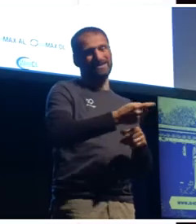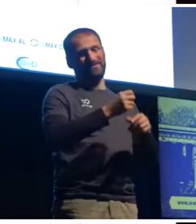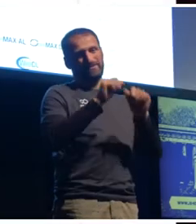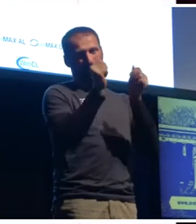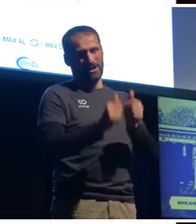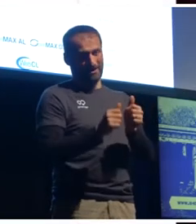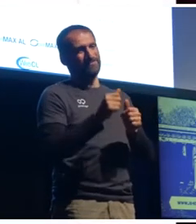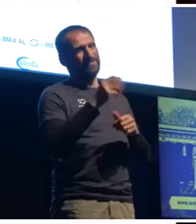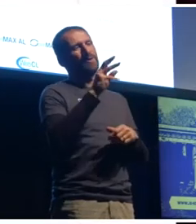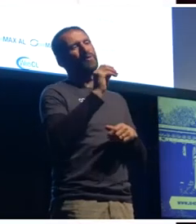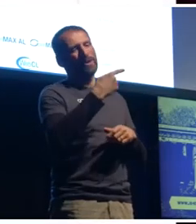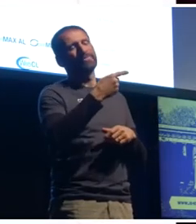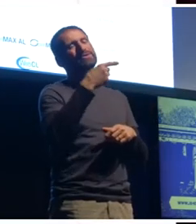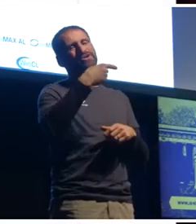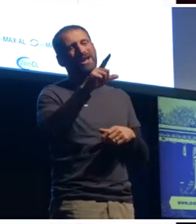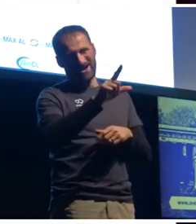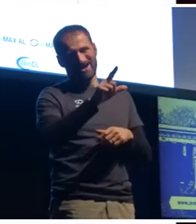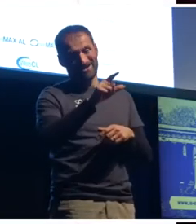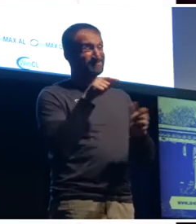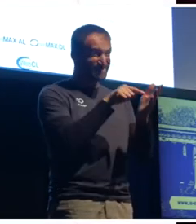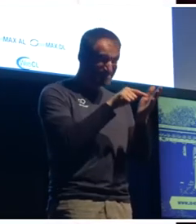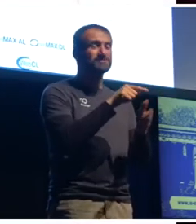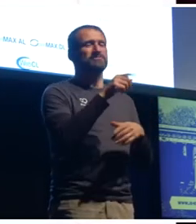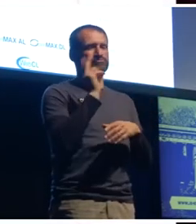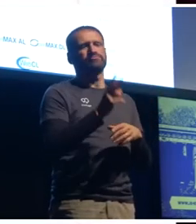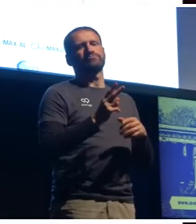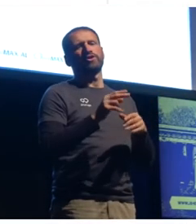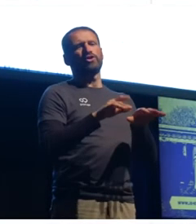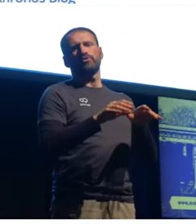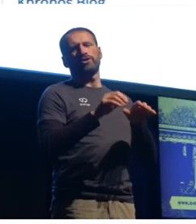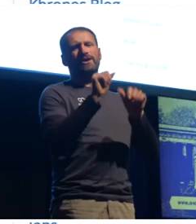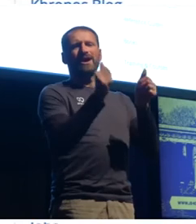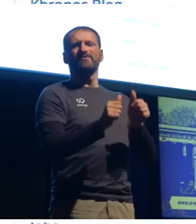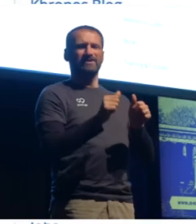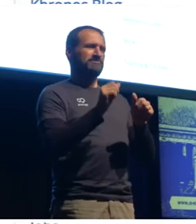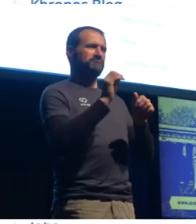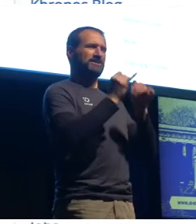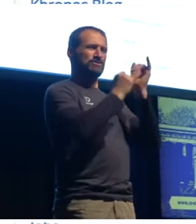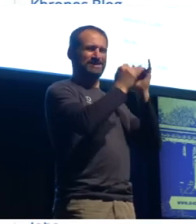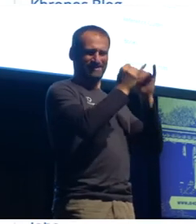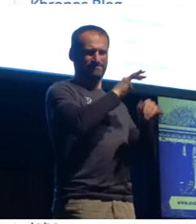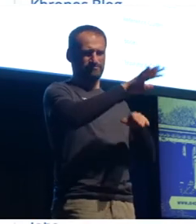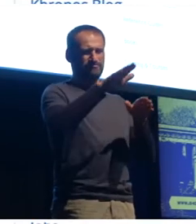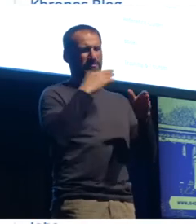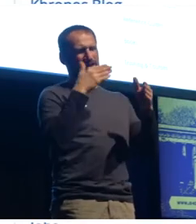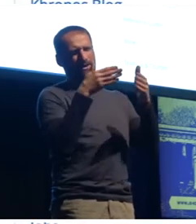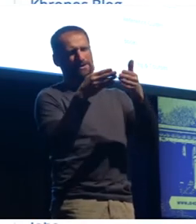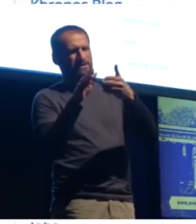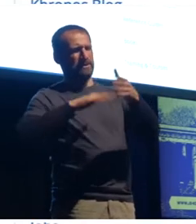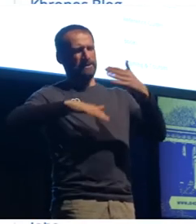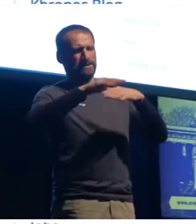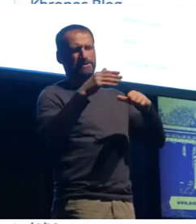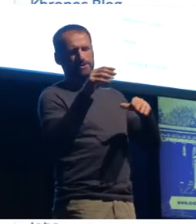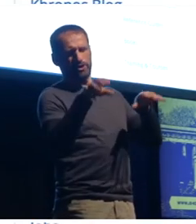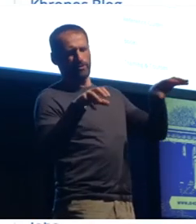comes out here. It's essentially, it's shepherded by the computer graphics industry's Kronos Group. They shepherd a lot of different standards,